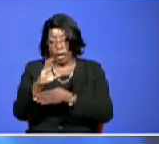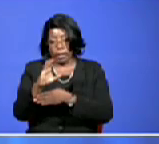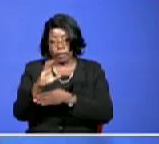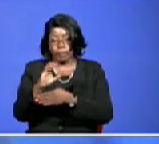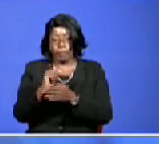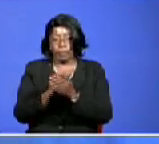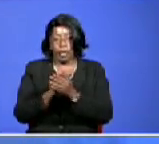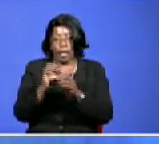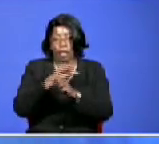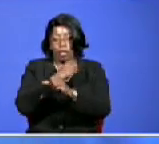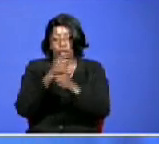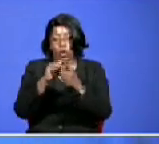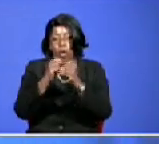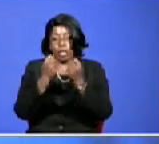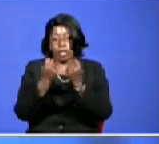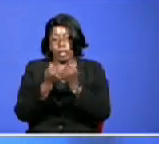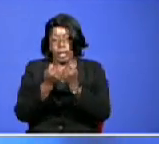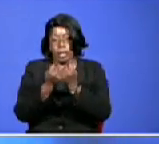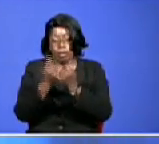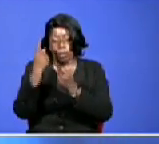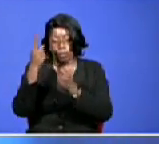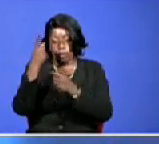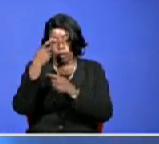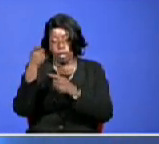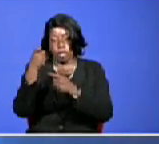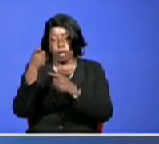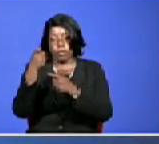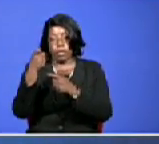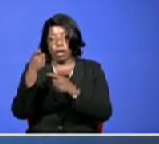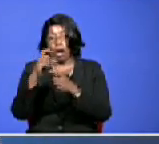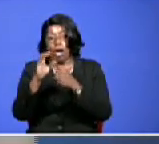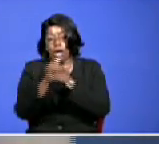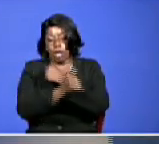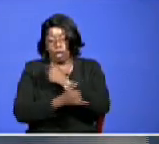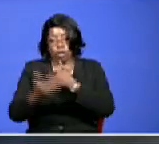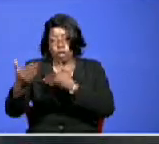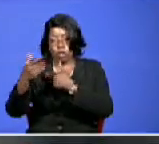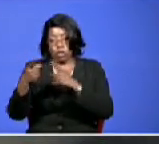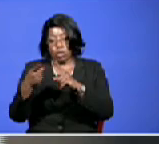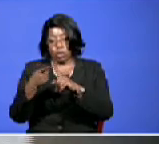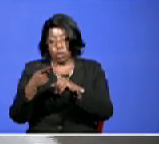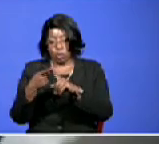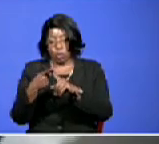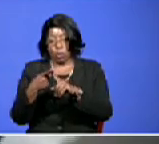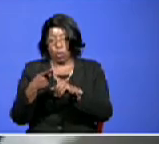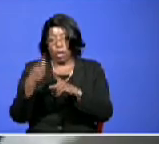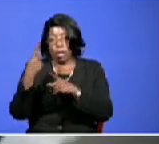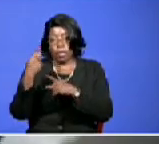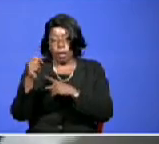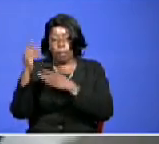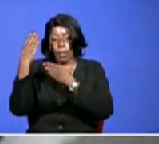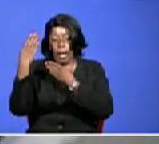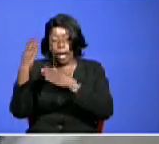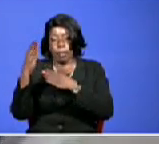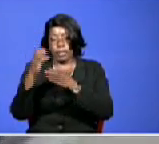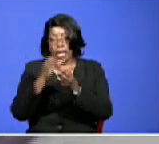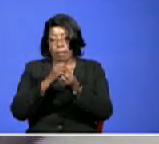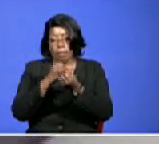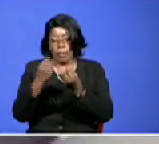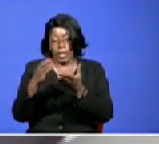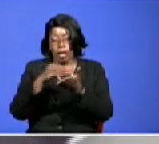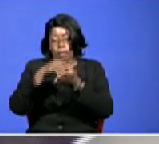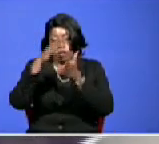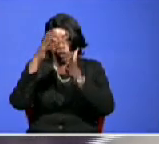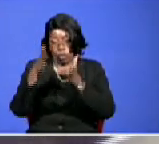strong team fan connection due to the country's proximity to Florida, the number of Bahamian students enrolled at the university. Via its social media, the